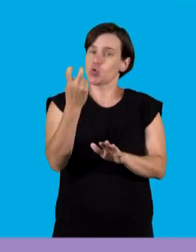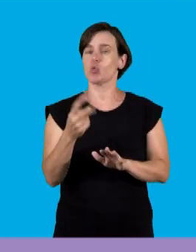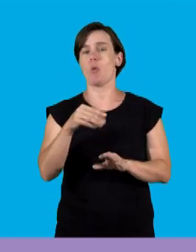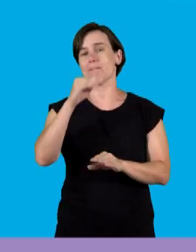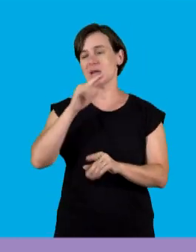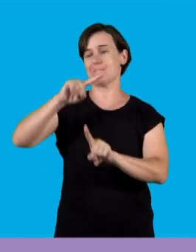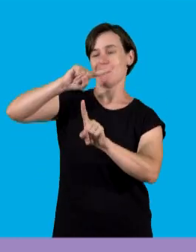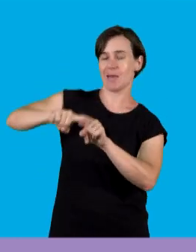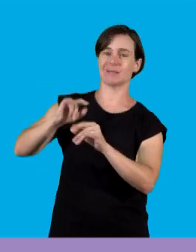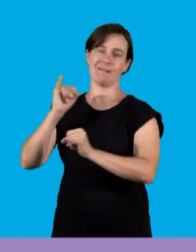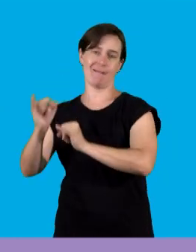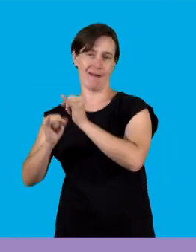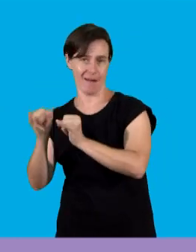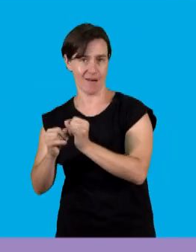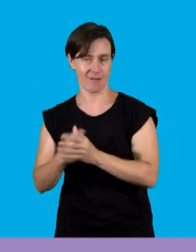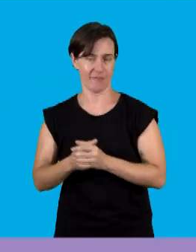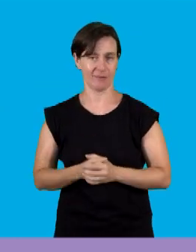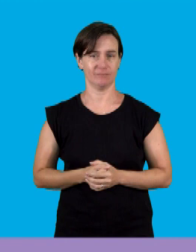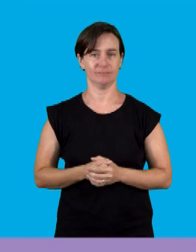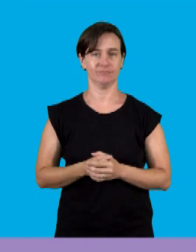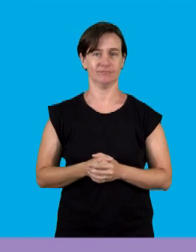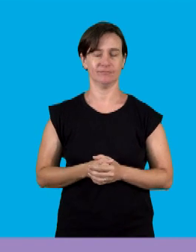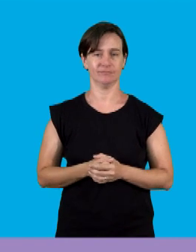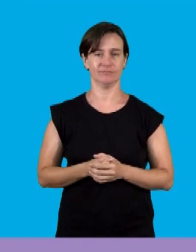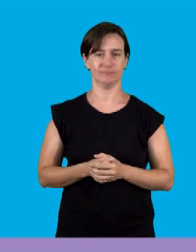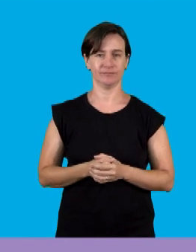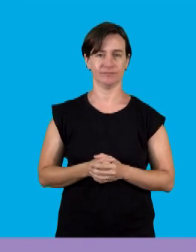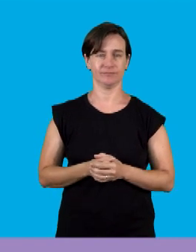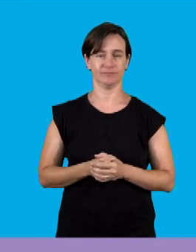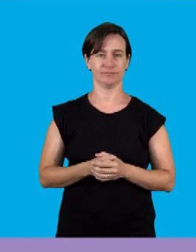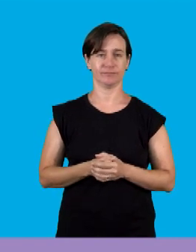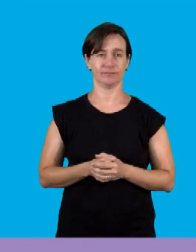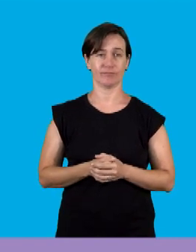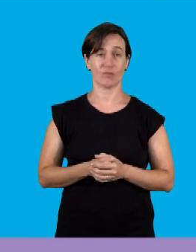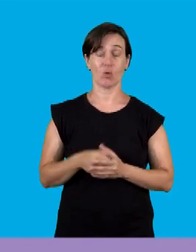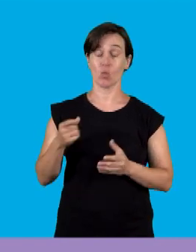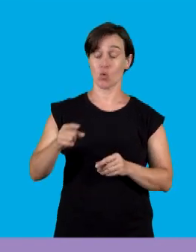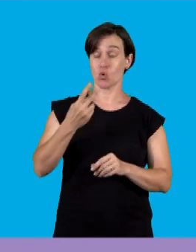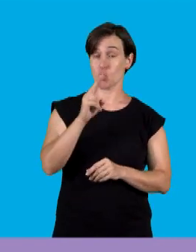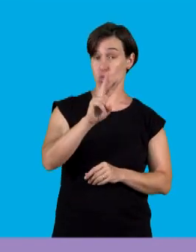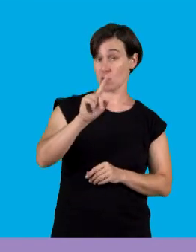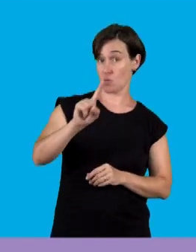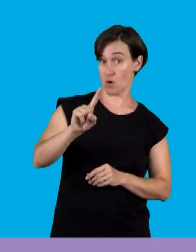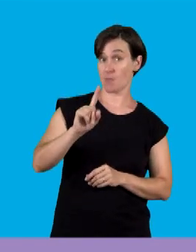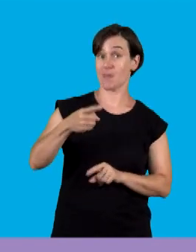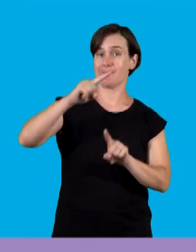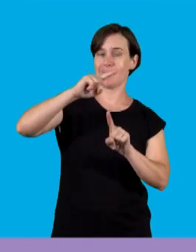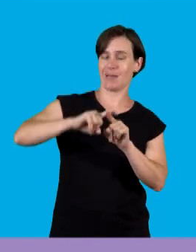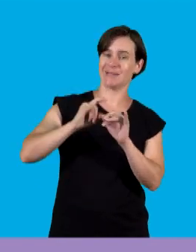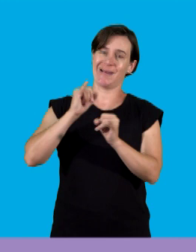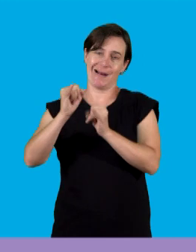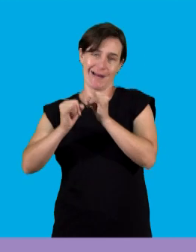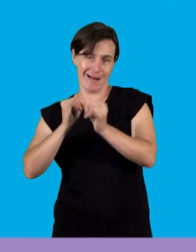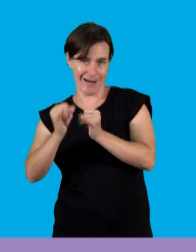add 11. So 2 more than the difference that was added initially. So from 21, when we add